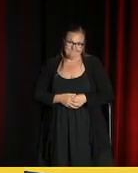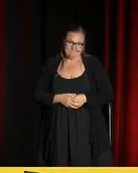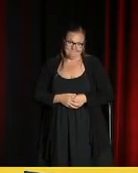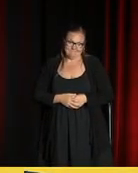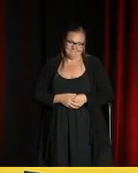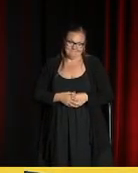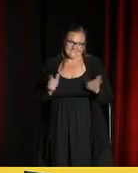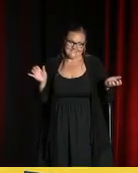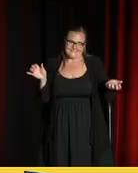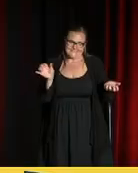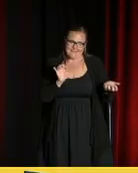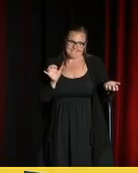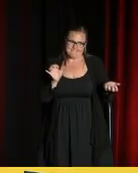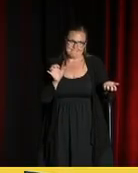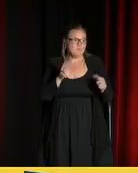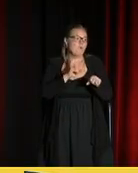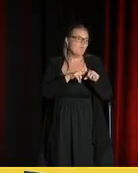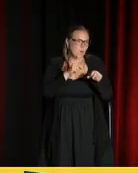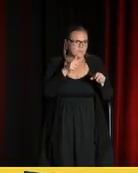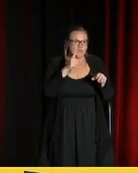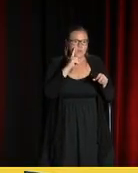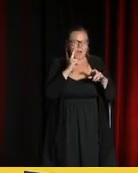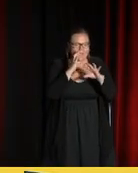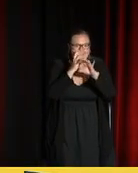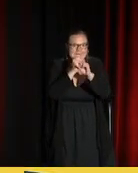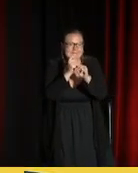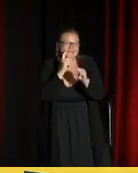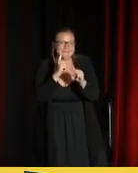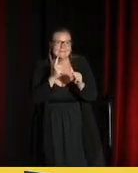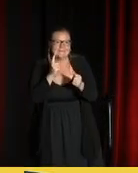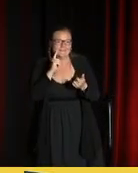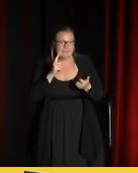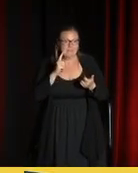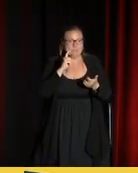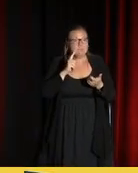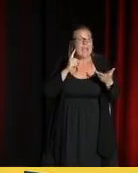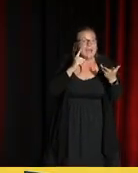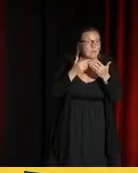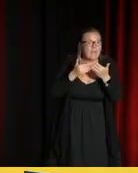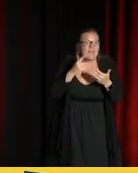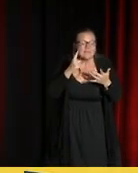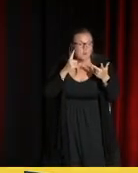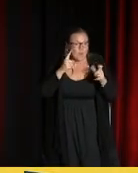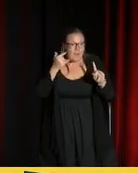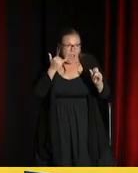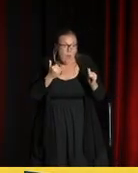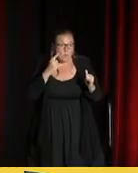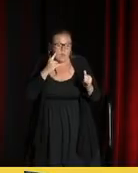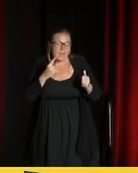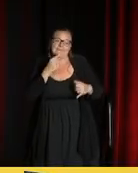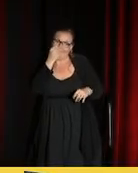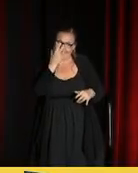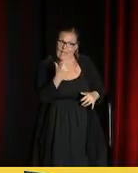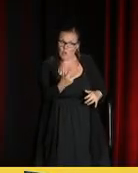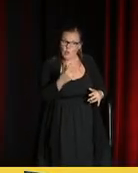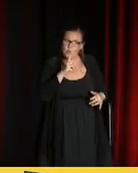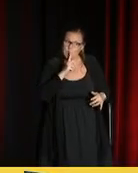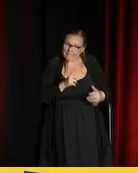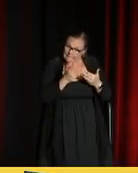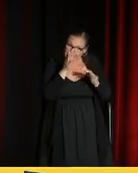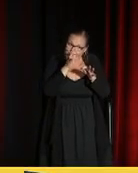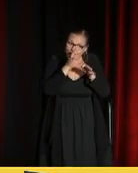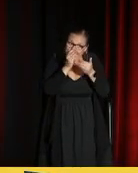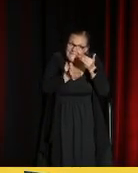Of course, it helps if the audience has consumed the contents of the bottle. Otherwise, you'd never believe me when I tell you it really is very